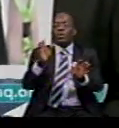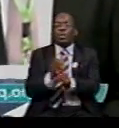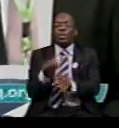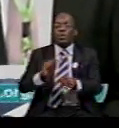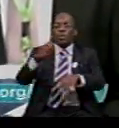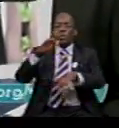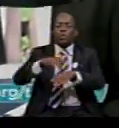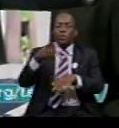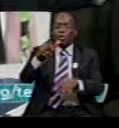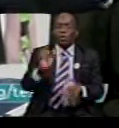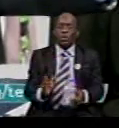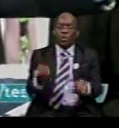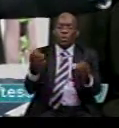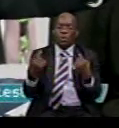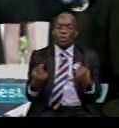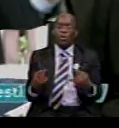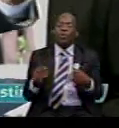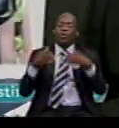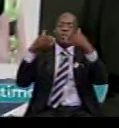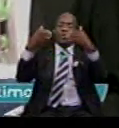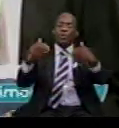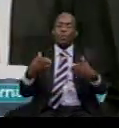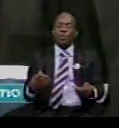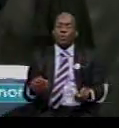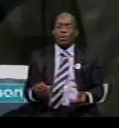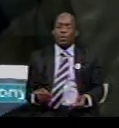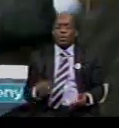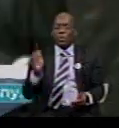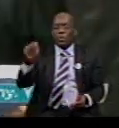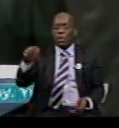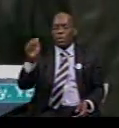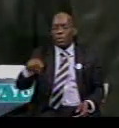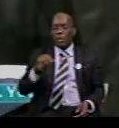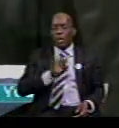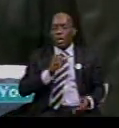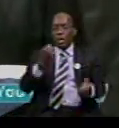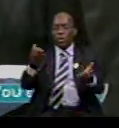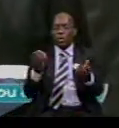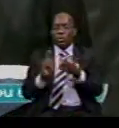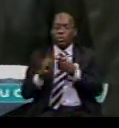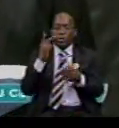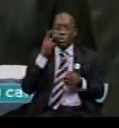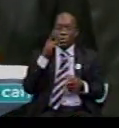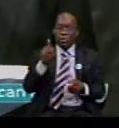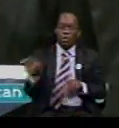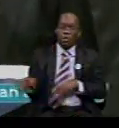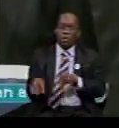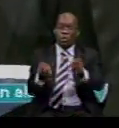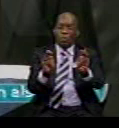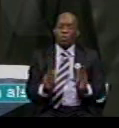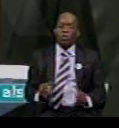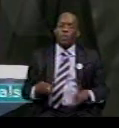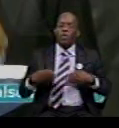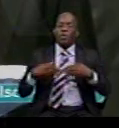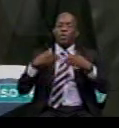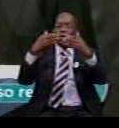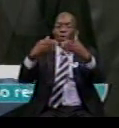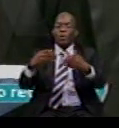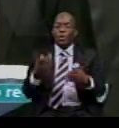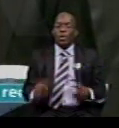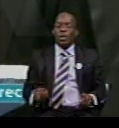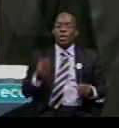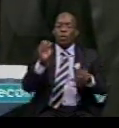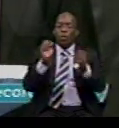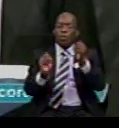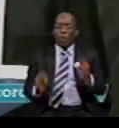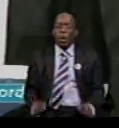come forward. We are expecting you there. Yes, I want to see you moving forward. The power of God working mightily in